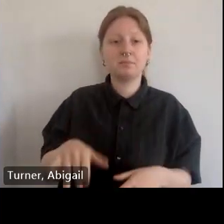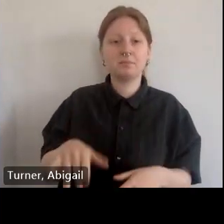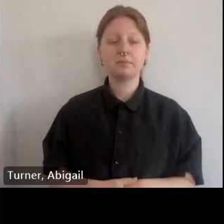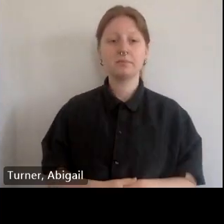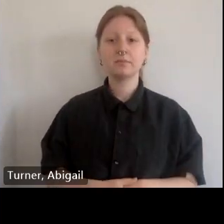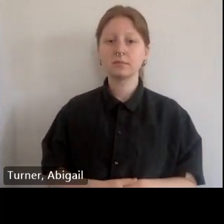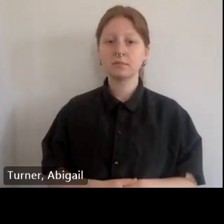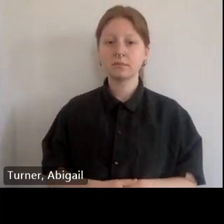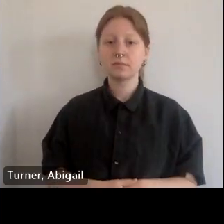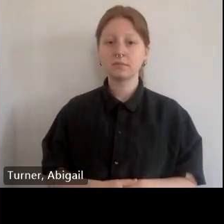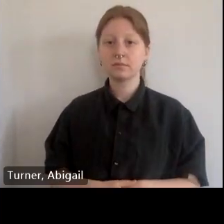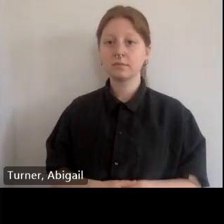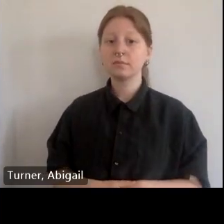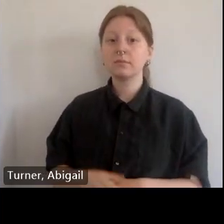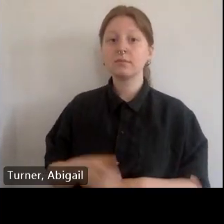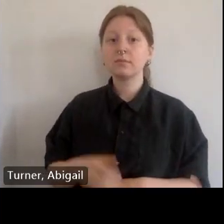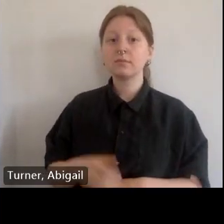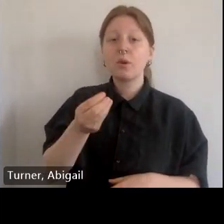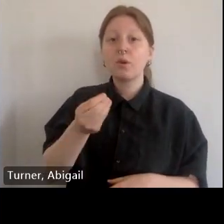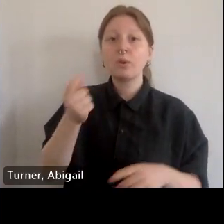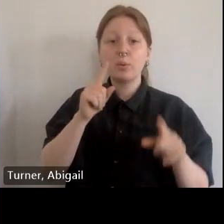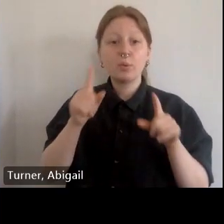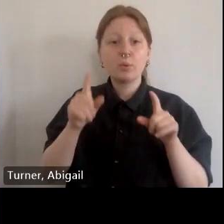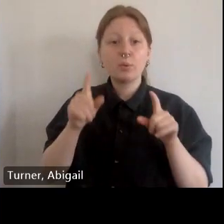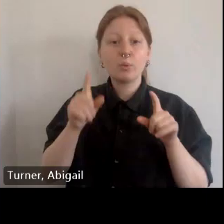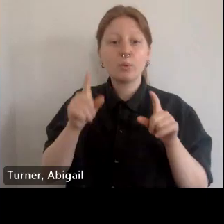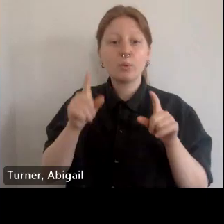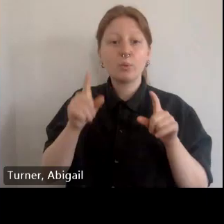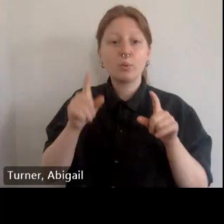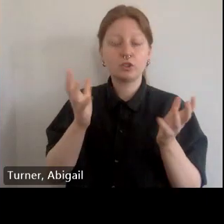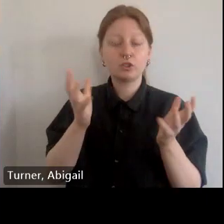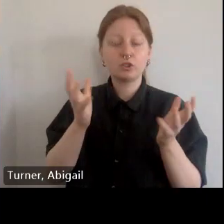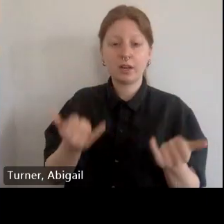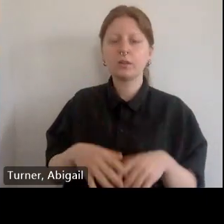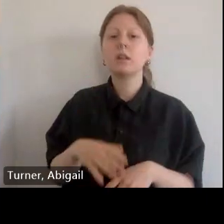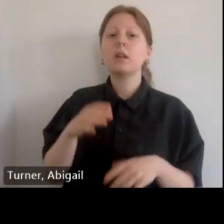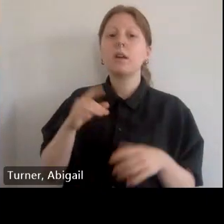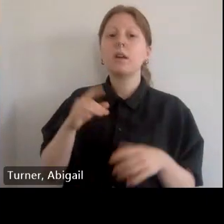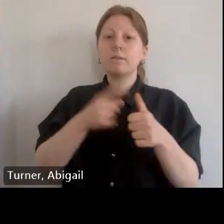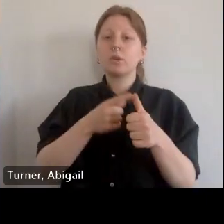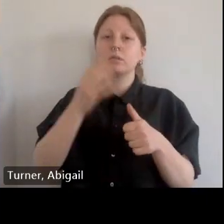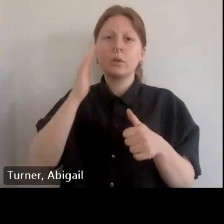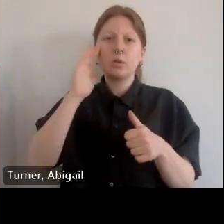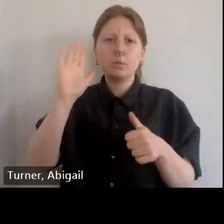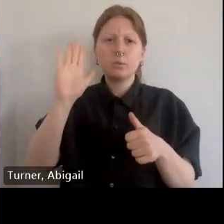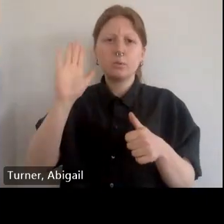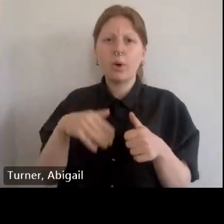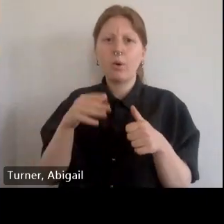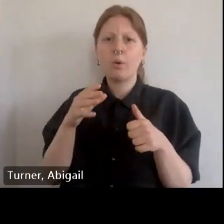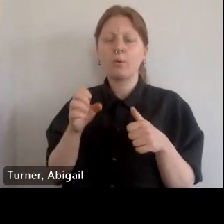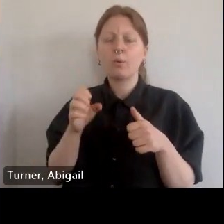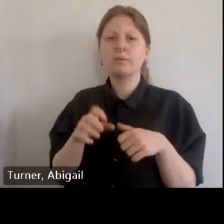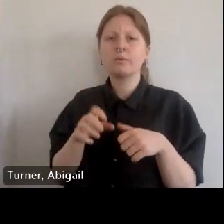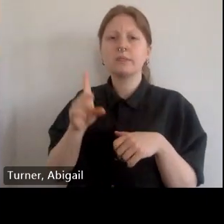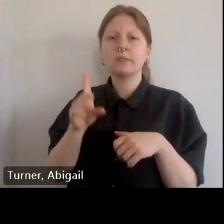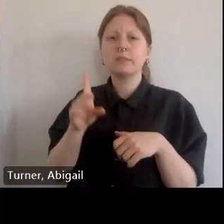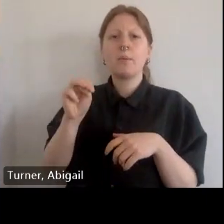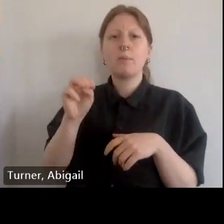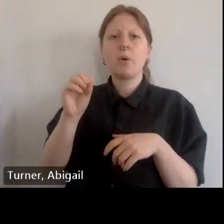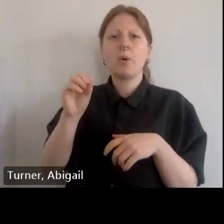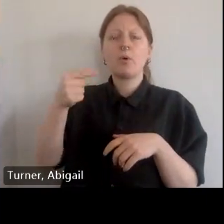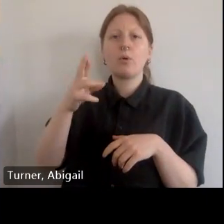There are a few questions on the chat now. The first one is, do you know the demographic stats for careers in climate and environmental